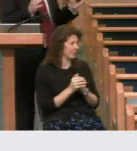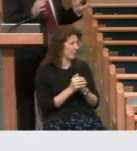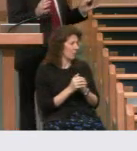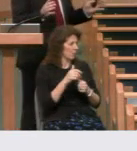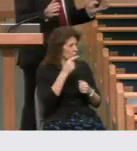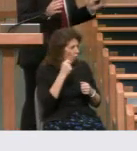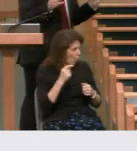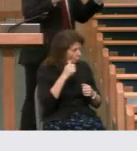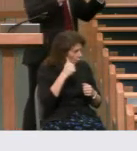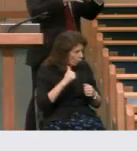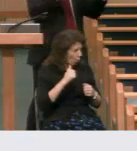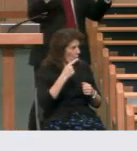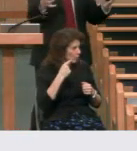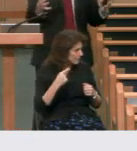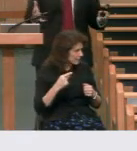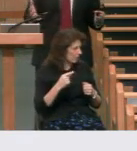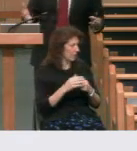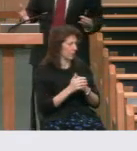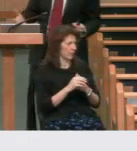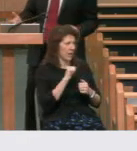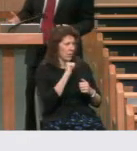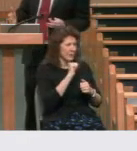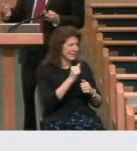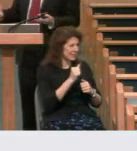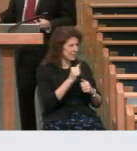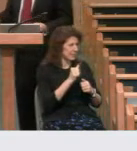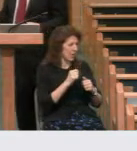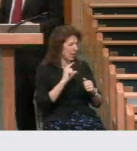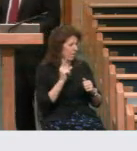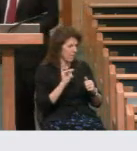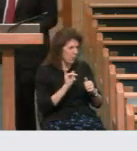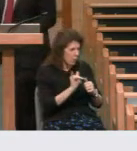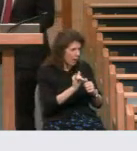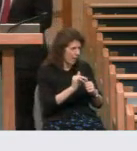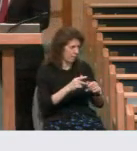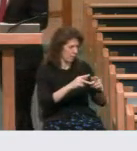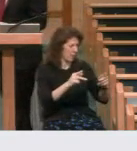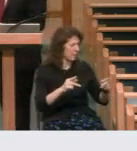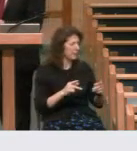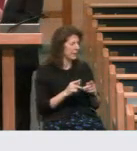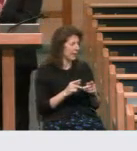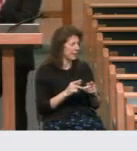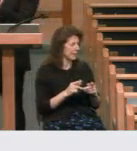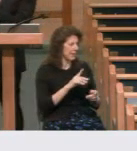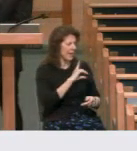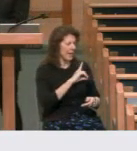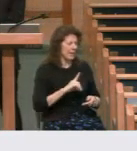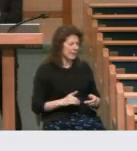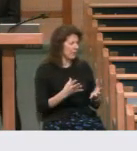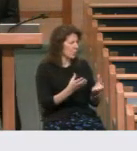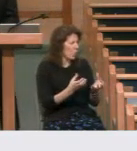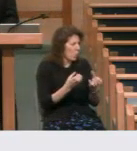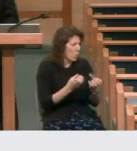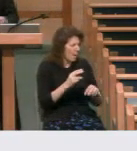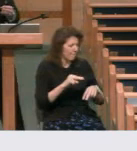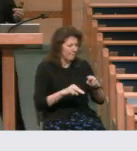you understand what I'm saying. It was not a permanent structure that they were going out to meet God in. And David said, I want a house. I want to build